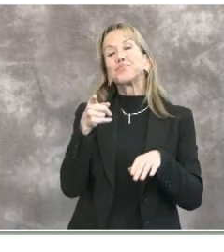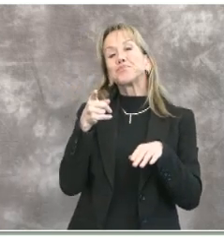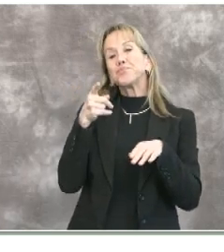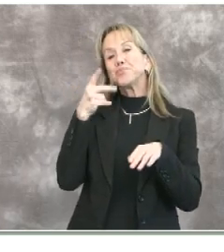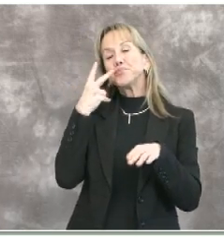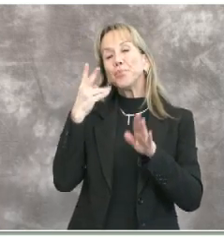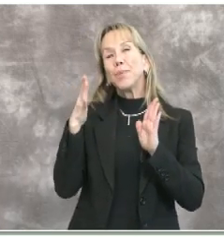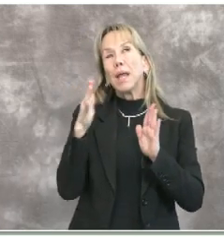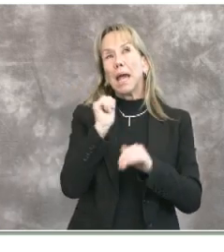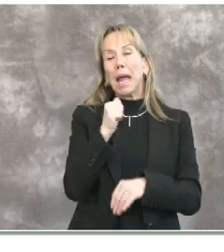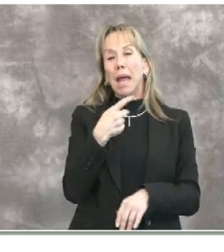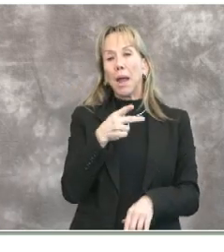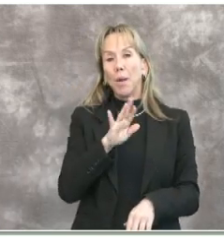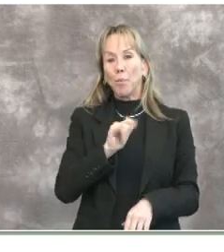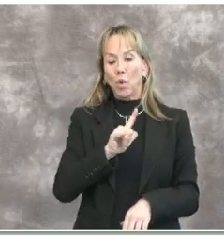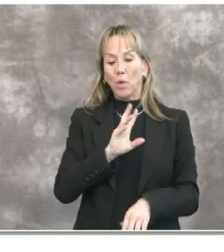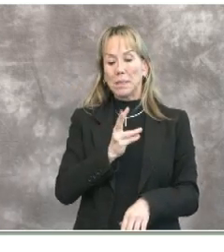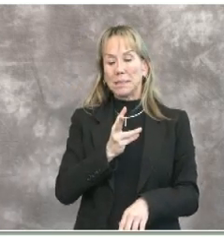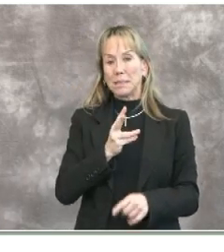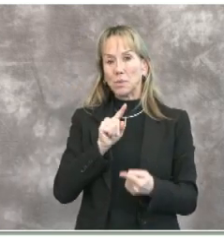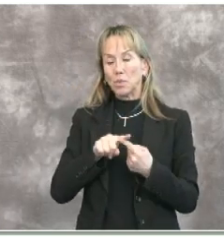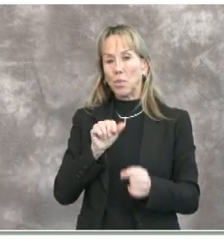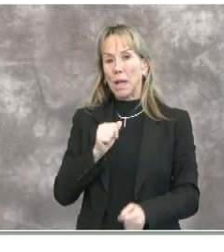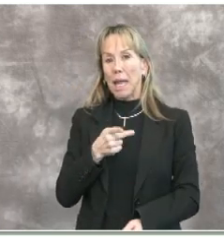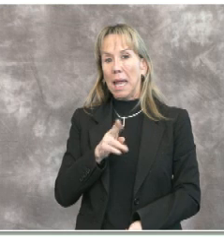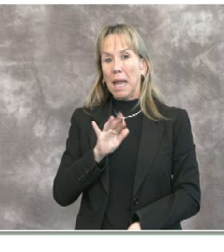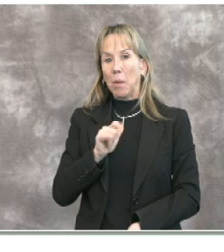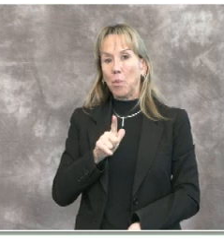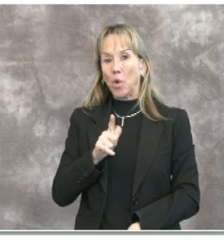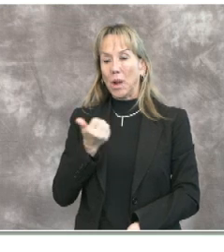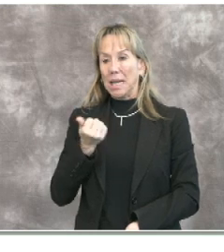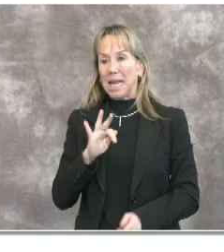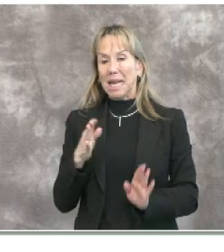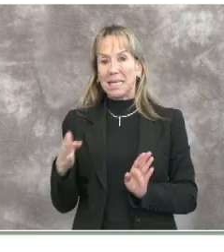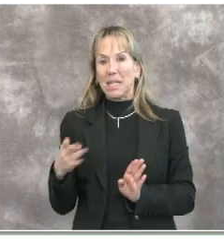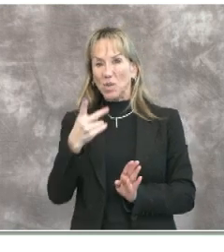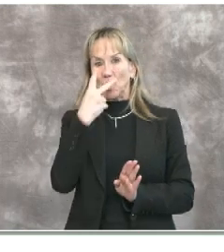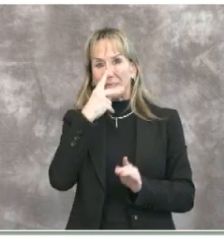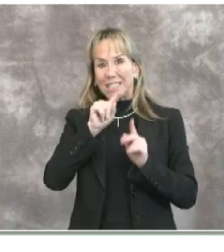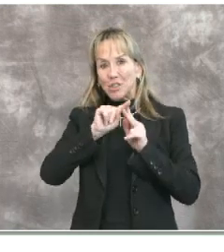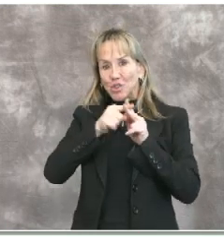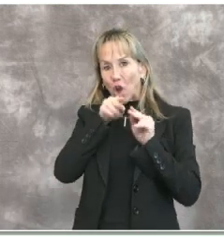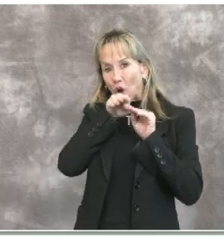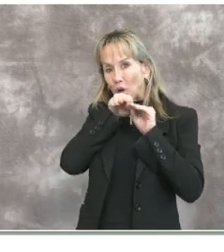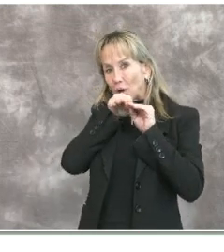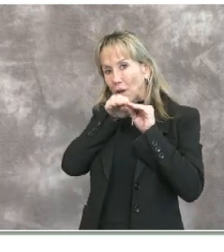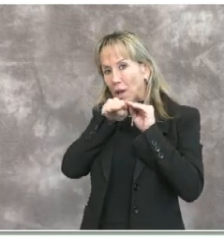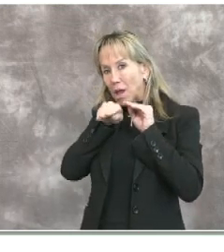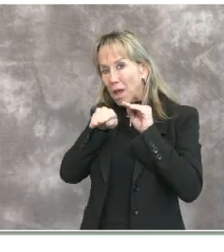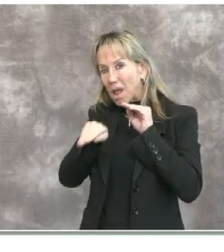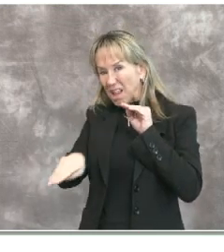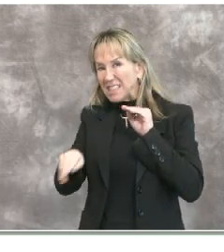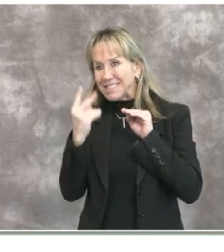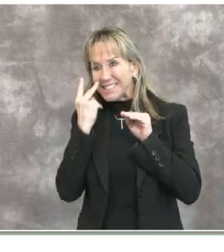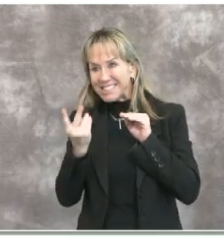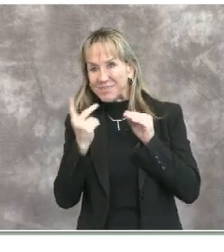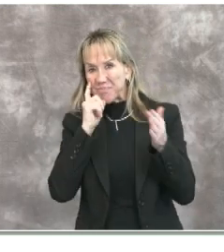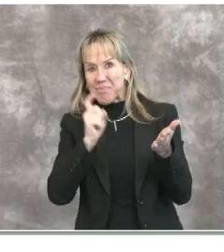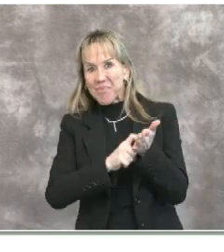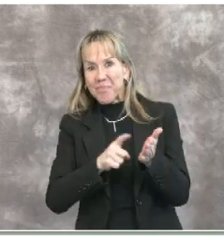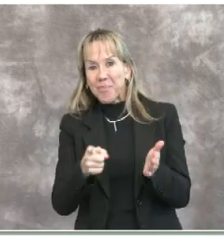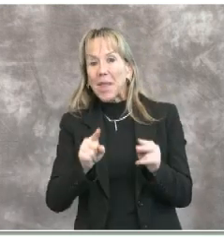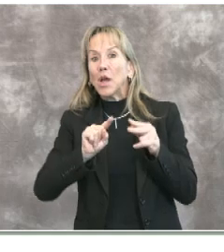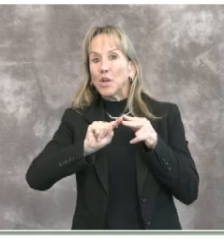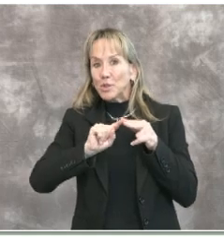through April 19th, you see a marked decrease in the trajectory, the overall trajectory,